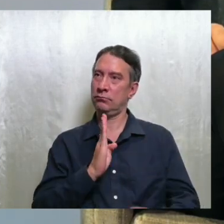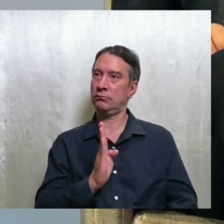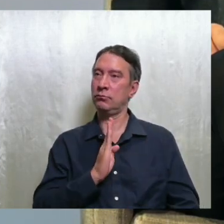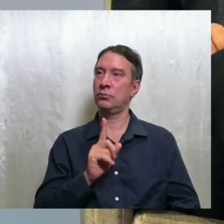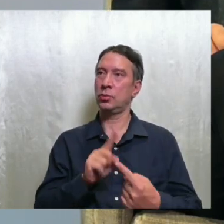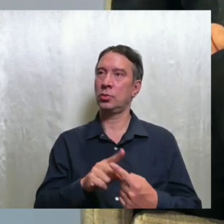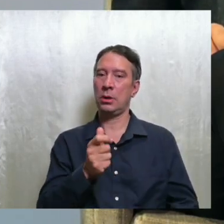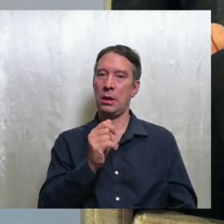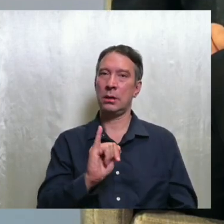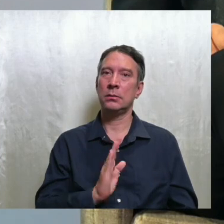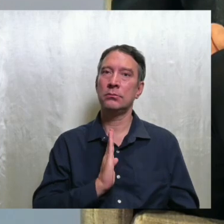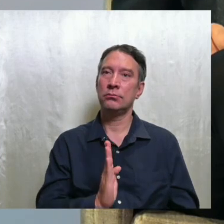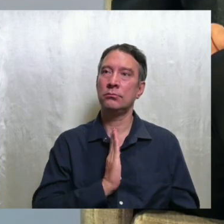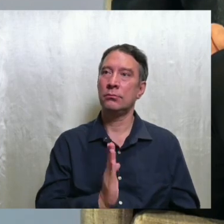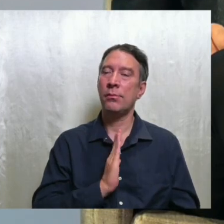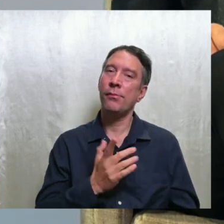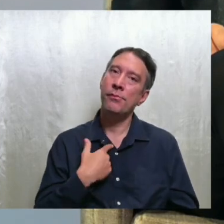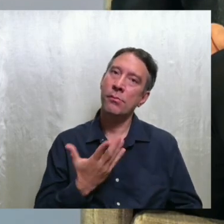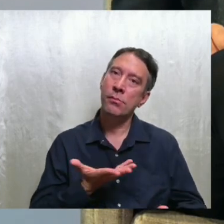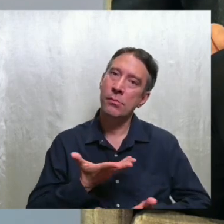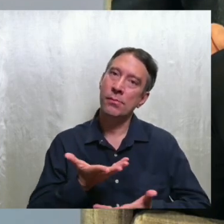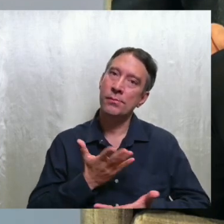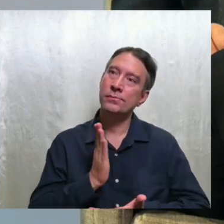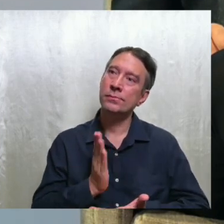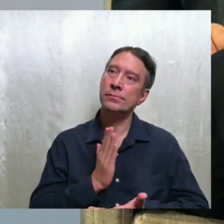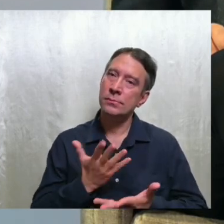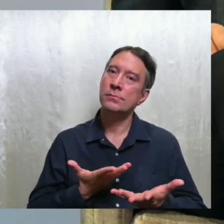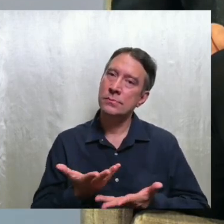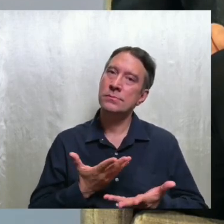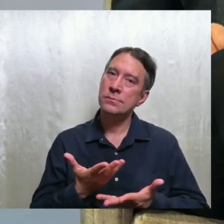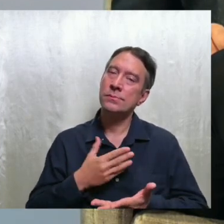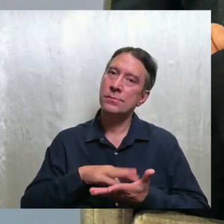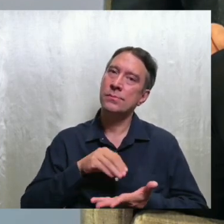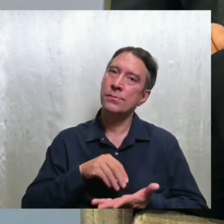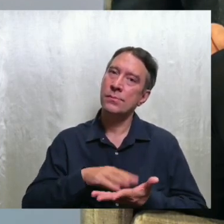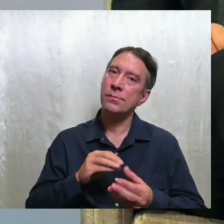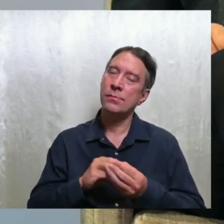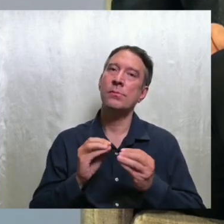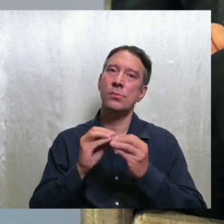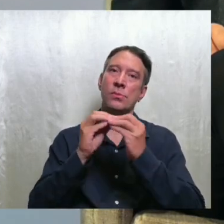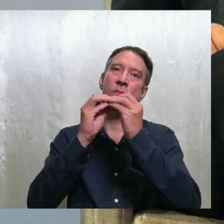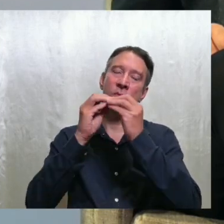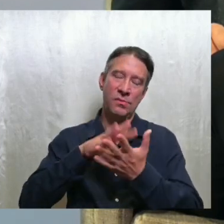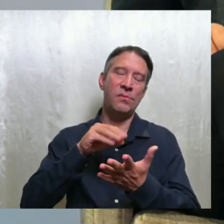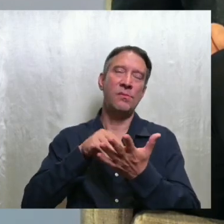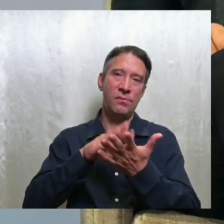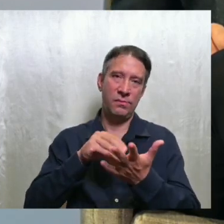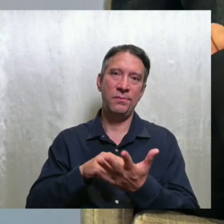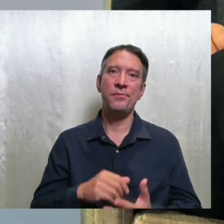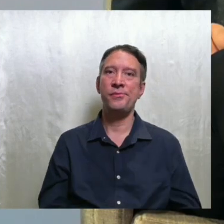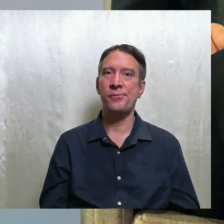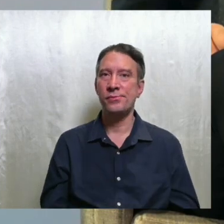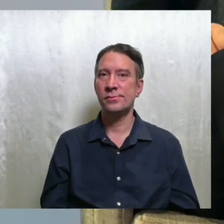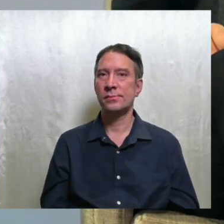two, in Chico, if you remember, we were talking about a forgetting curve. So a lot of time what happens is while you are learning, it all